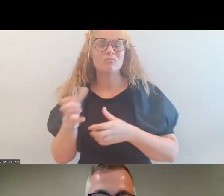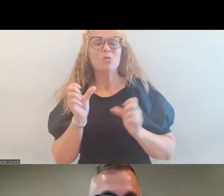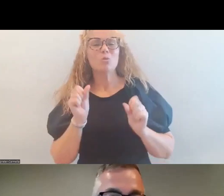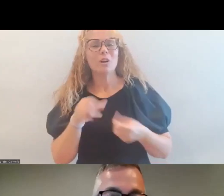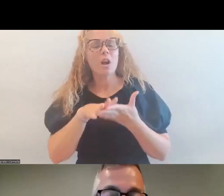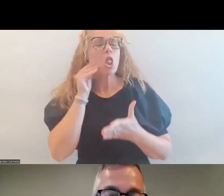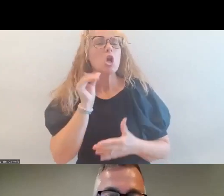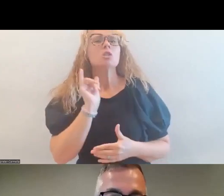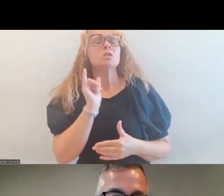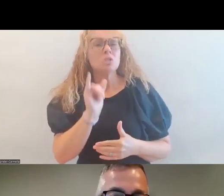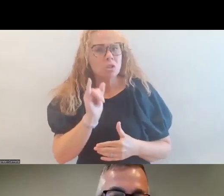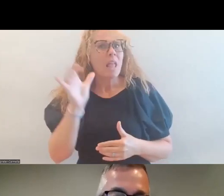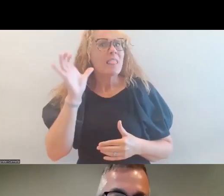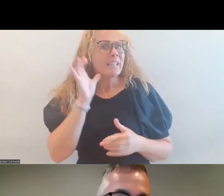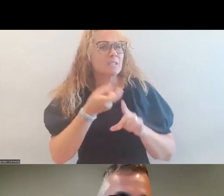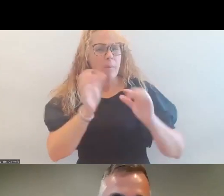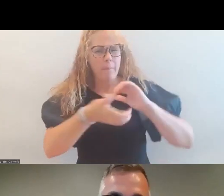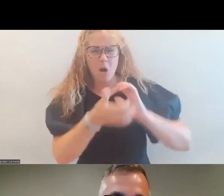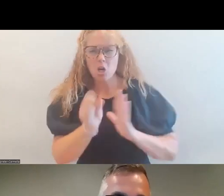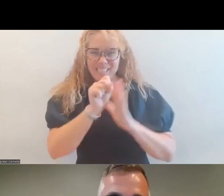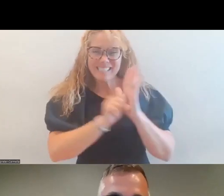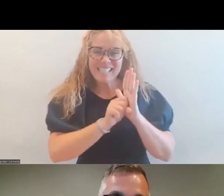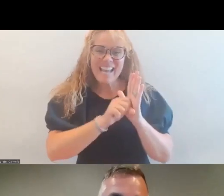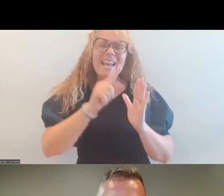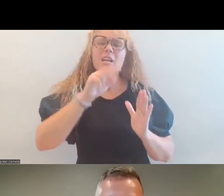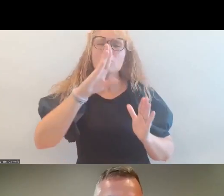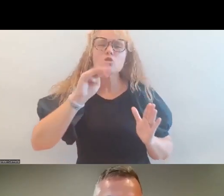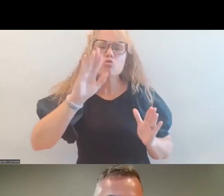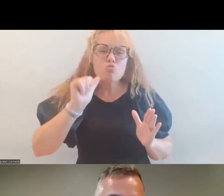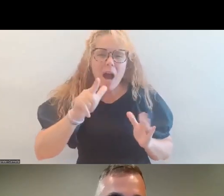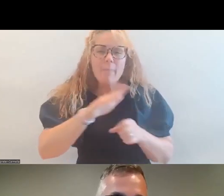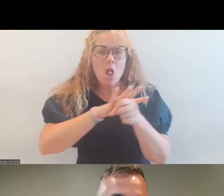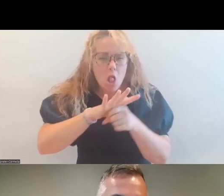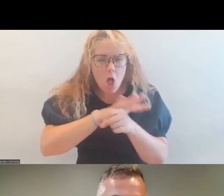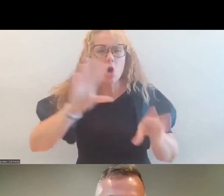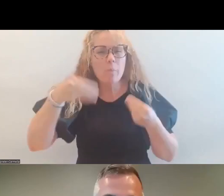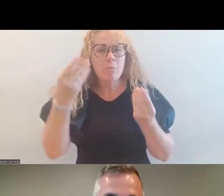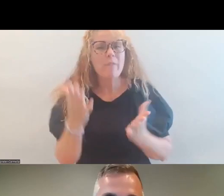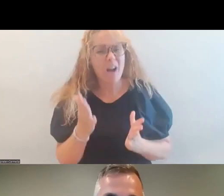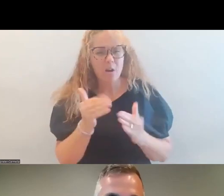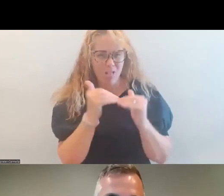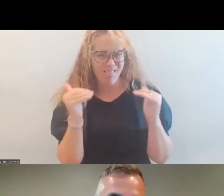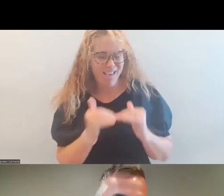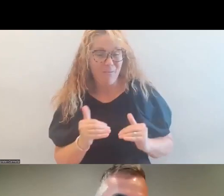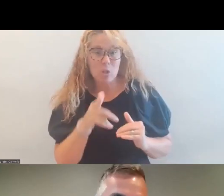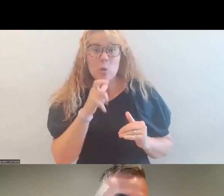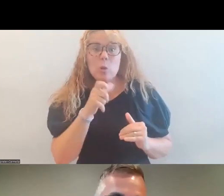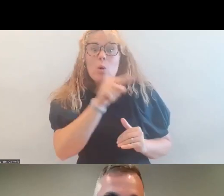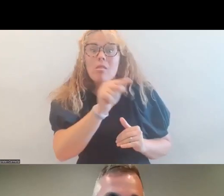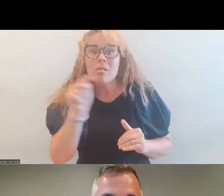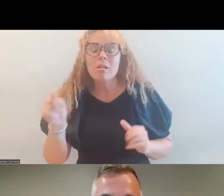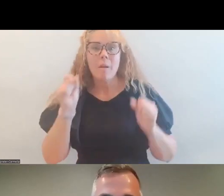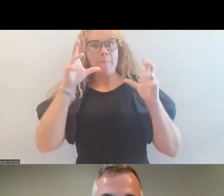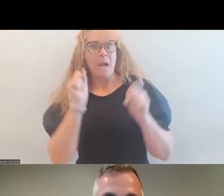our partners at the state, tribal, local provider levels who are doing like